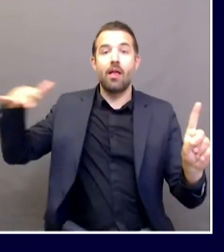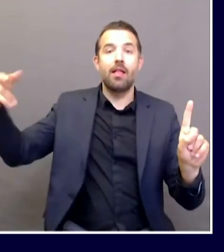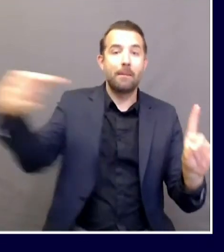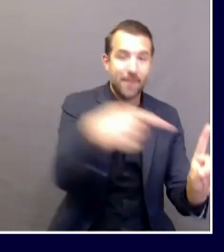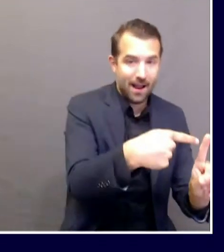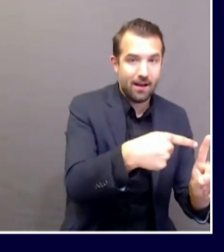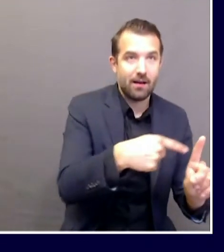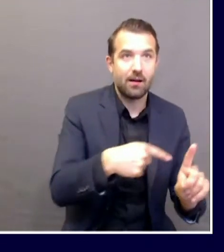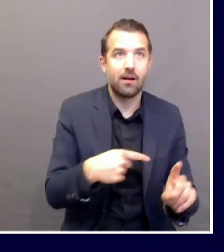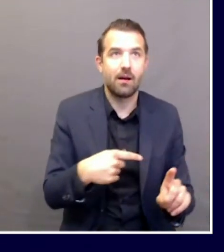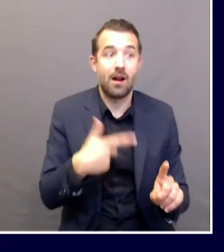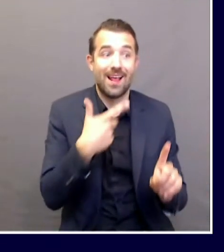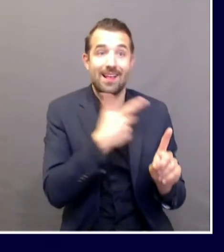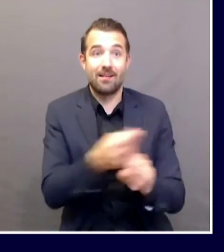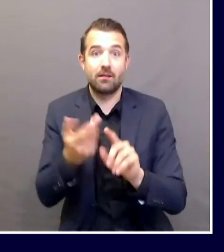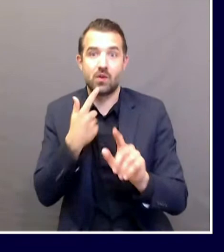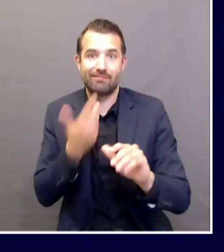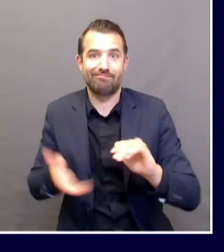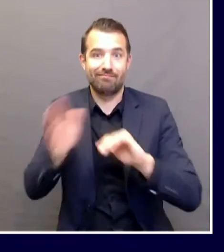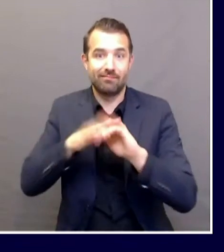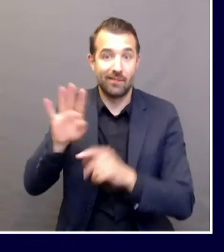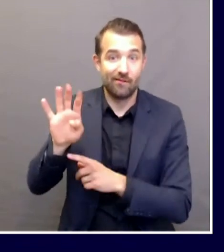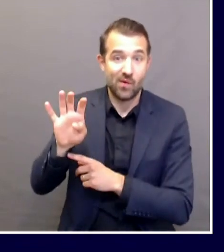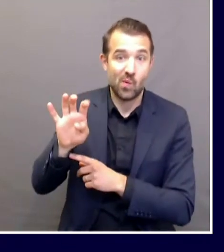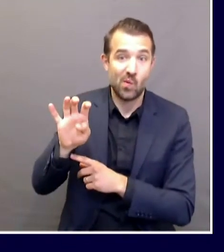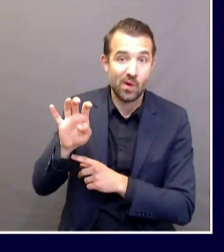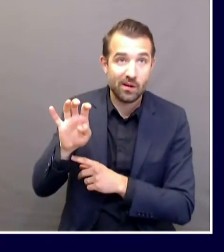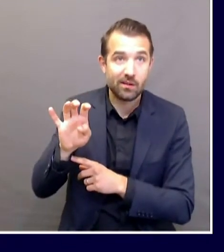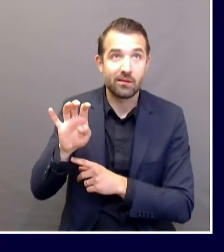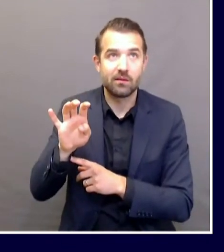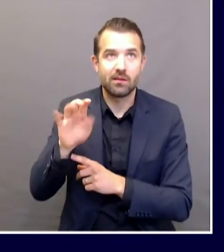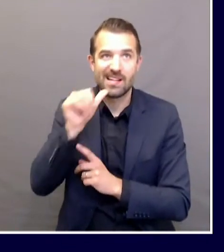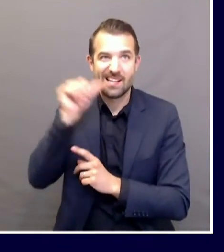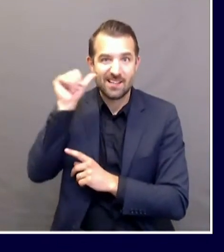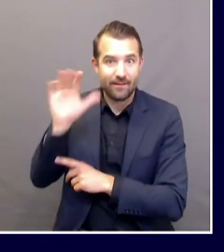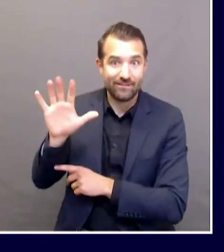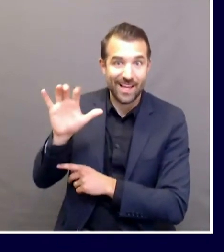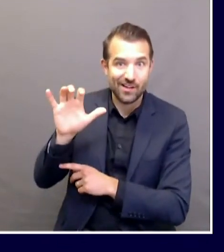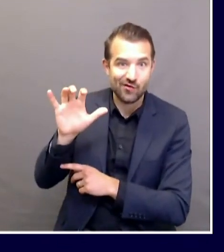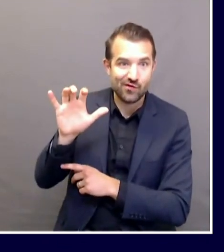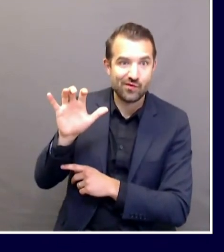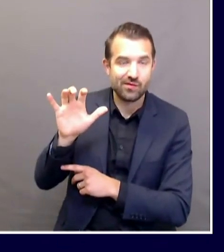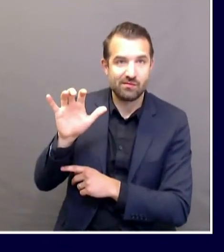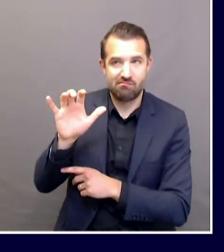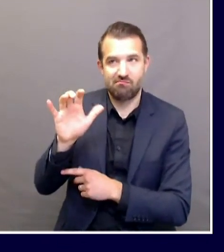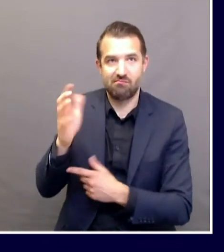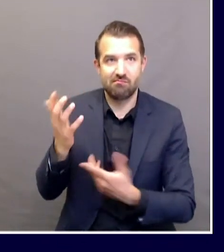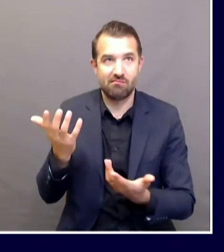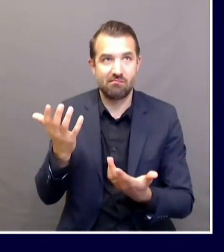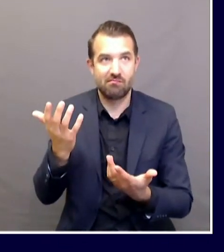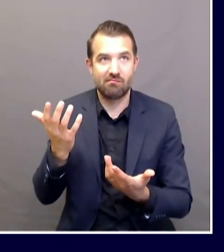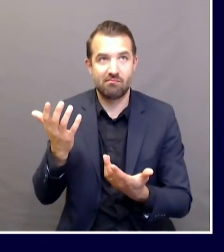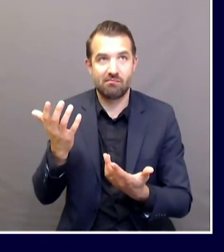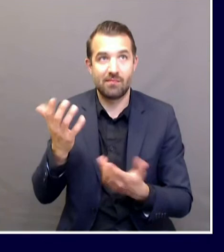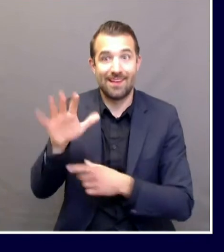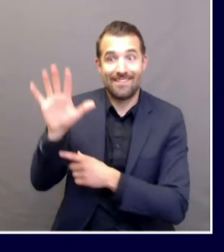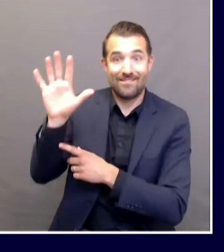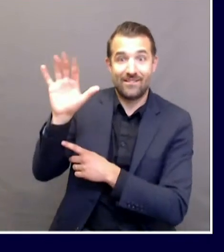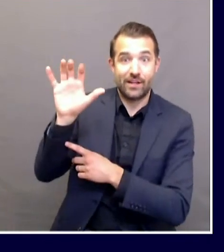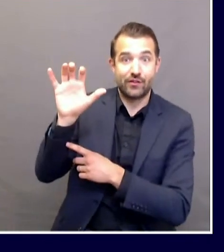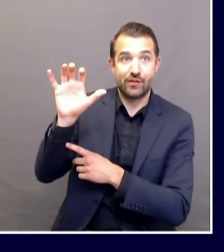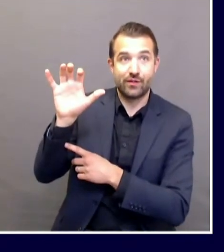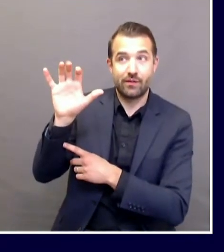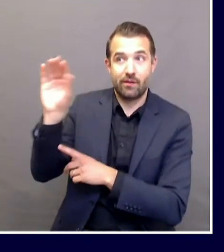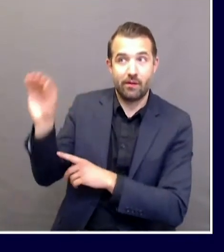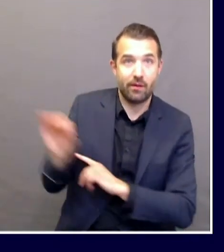more than 500 doses in one day. Most of those, I'm sorry, not most, about 280 of those were walk-up